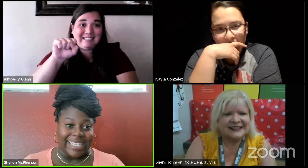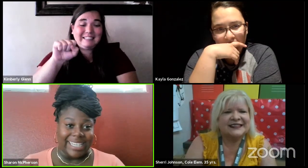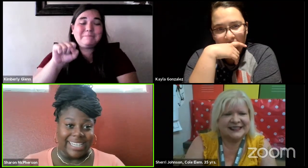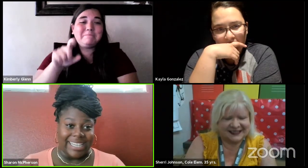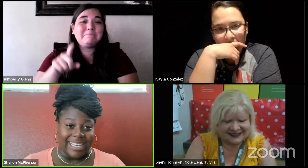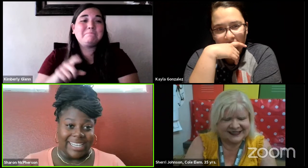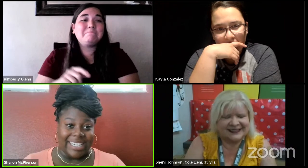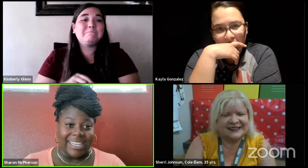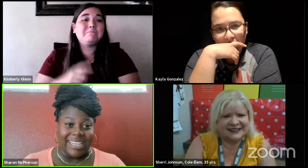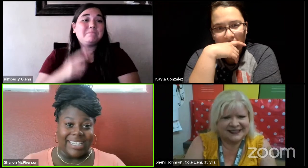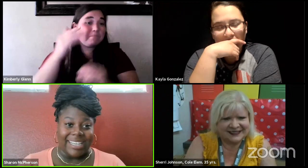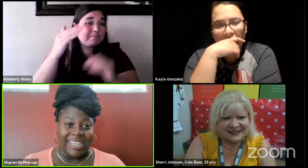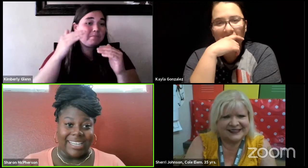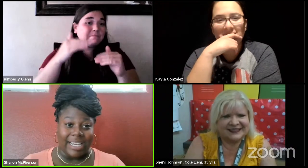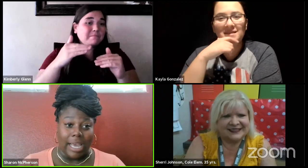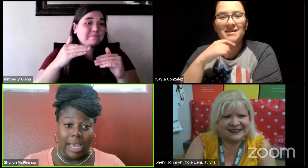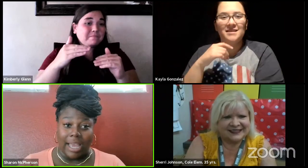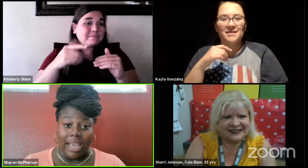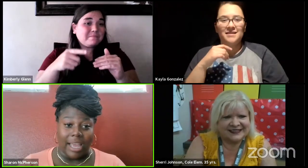Tennis.